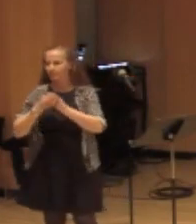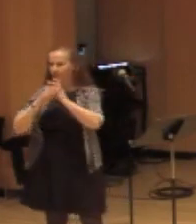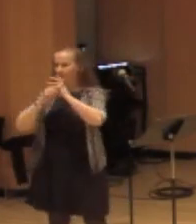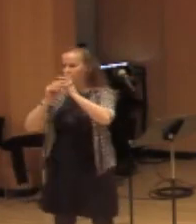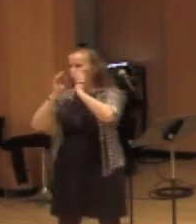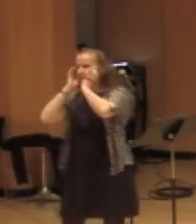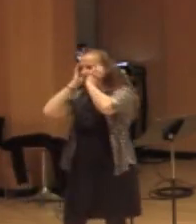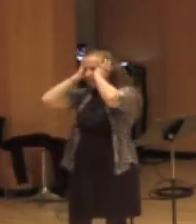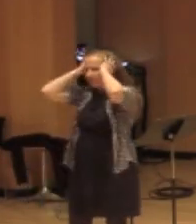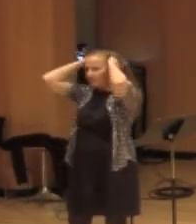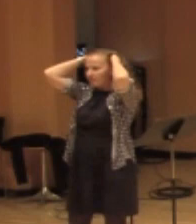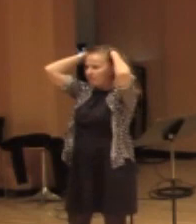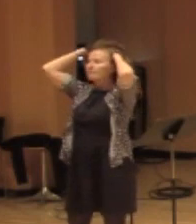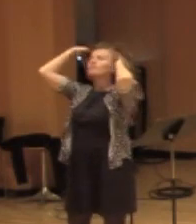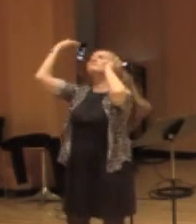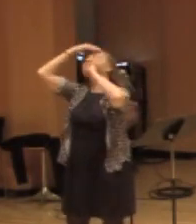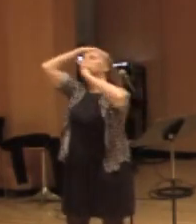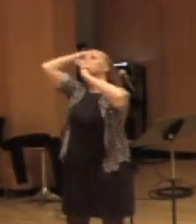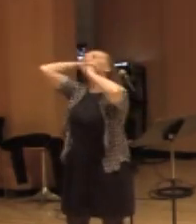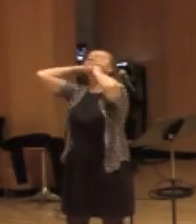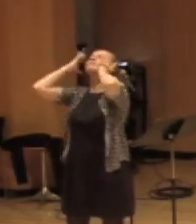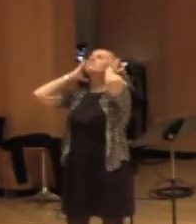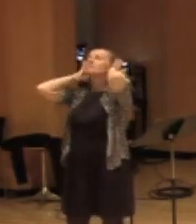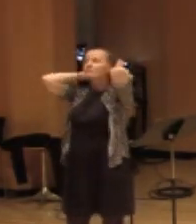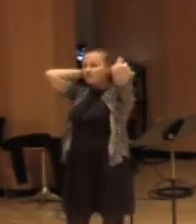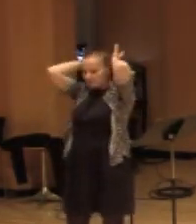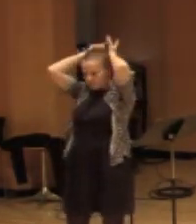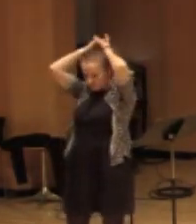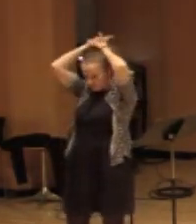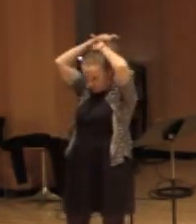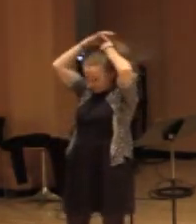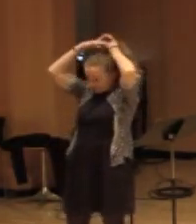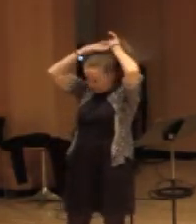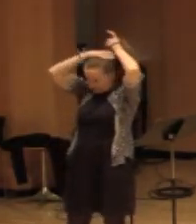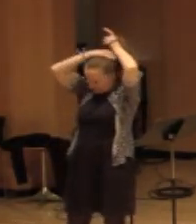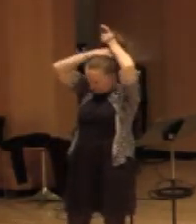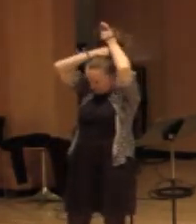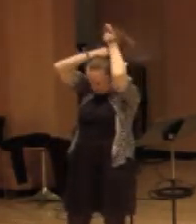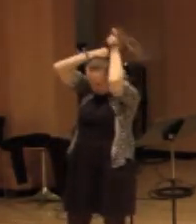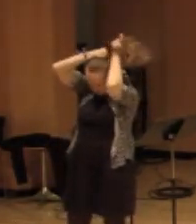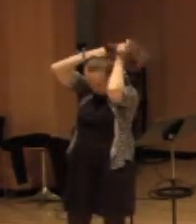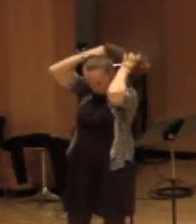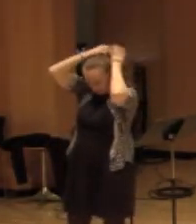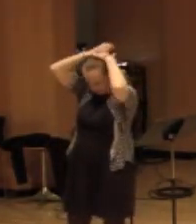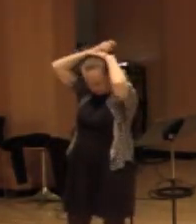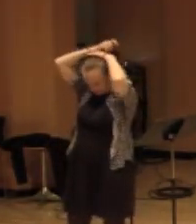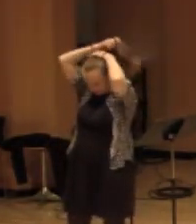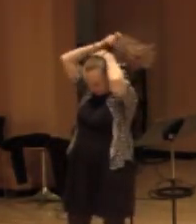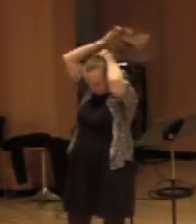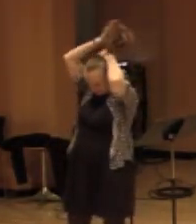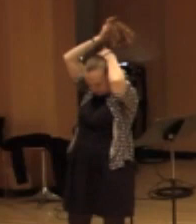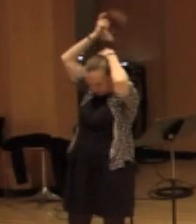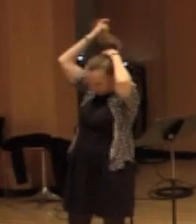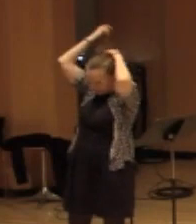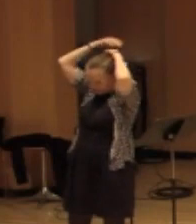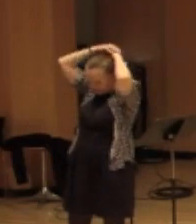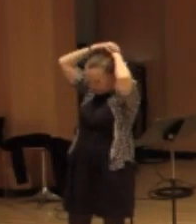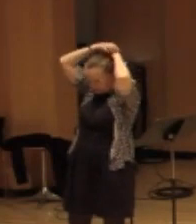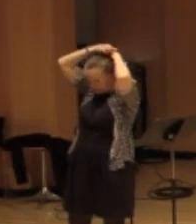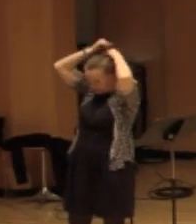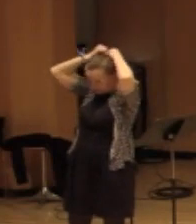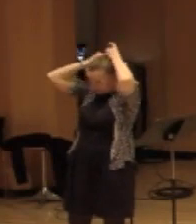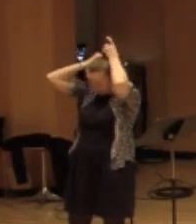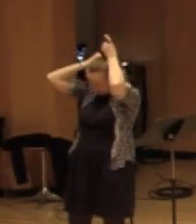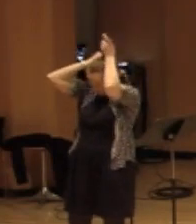uhoh this isn't quite working and Yun sent me a translation two other attempts at American English translations and one